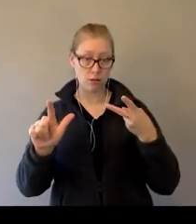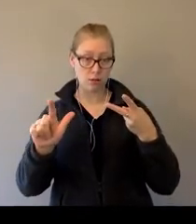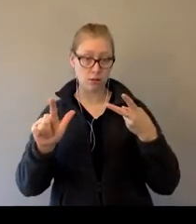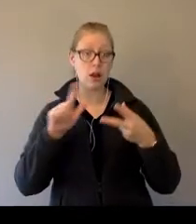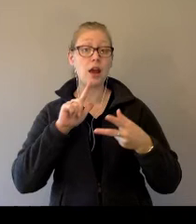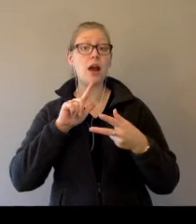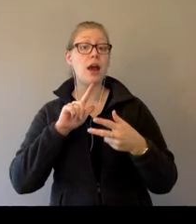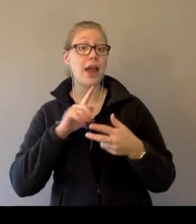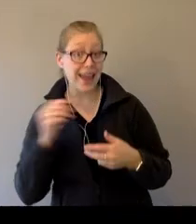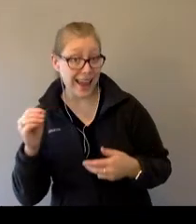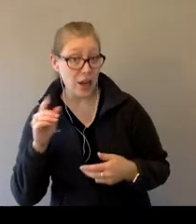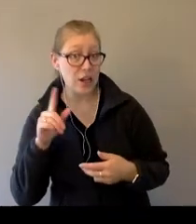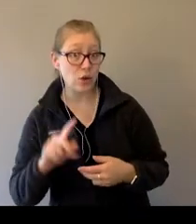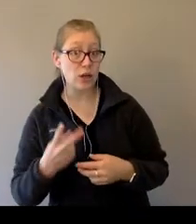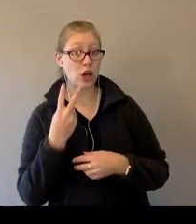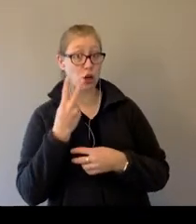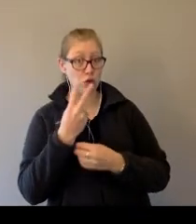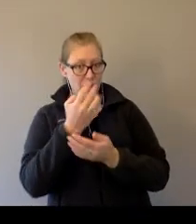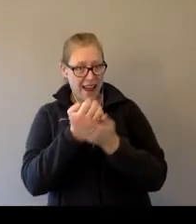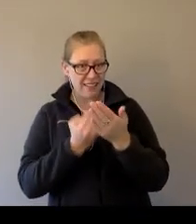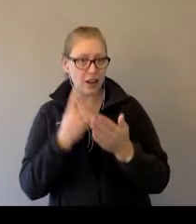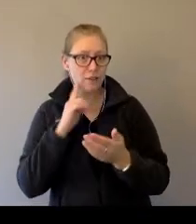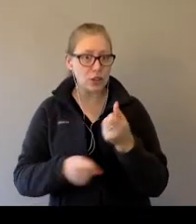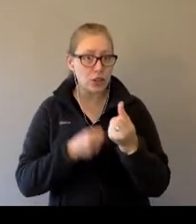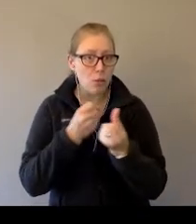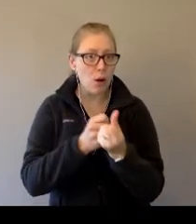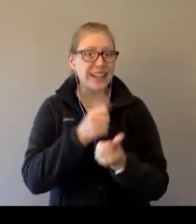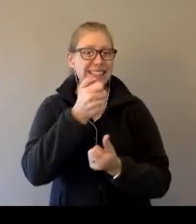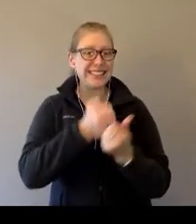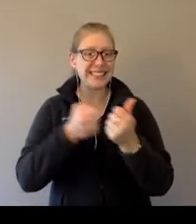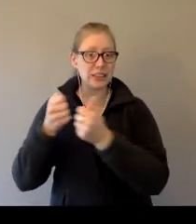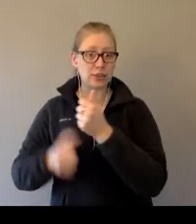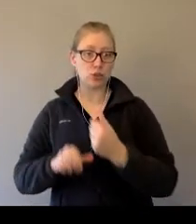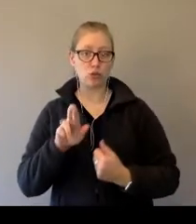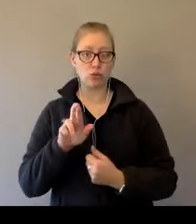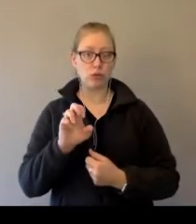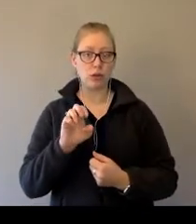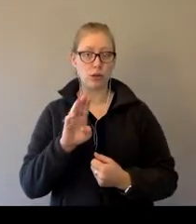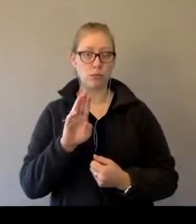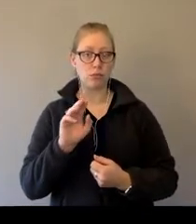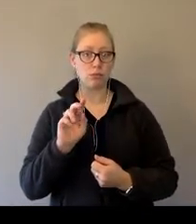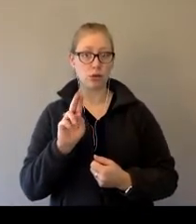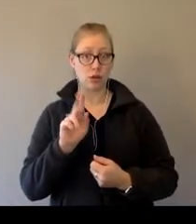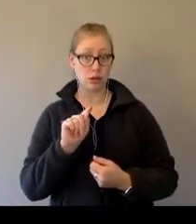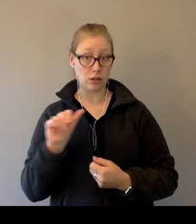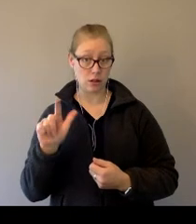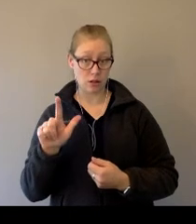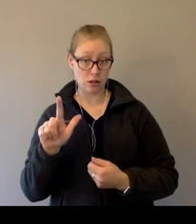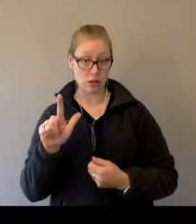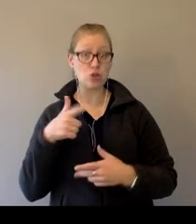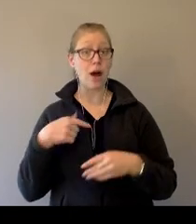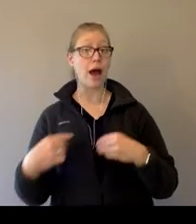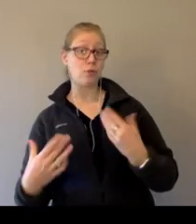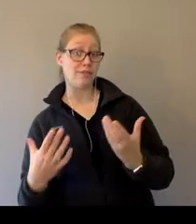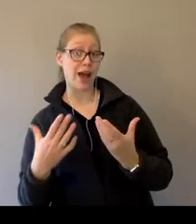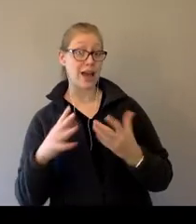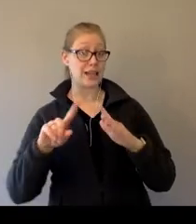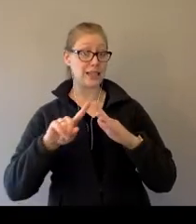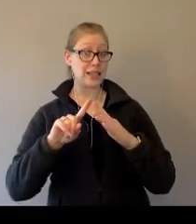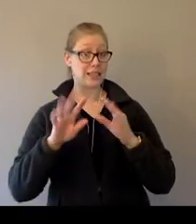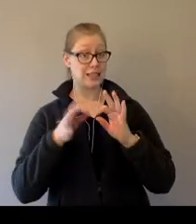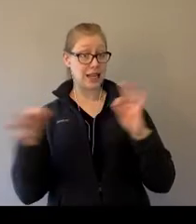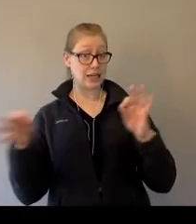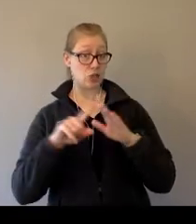your rebuttals. So we've provided some sentence starters here for you to begin your counterclaim and then to begin